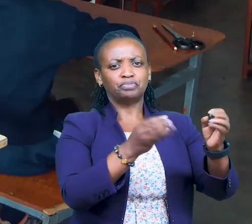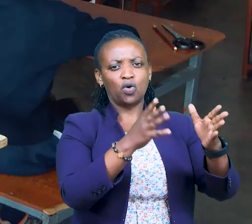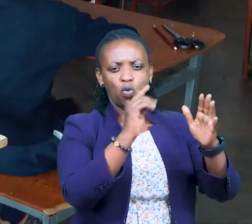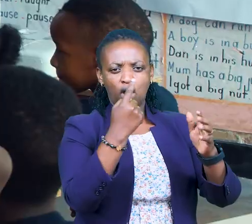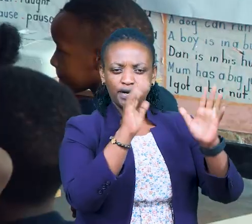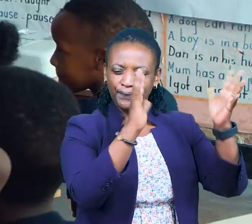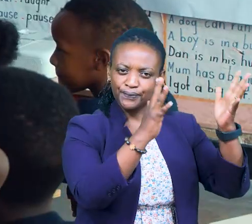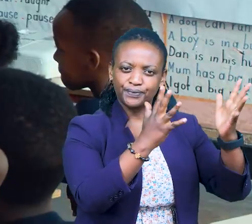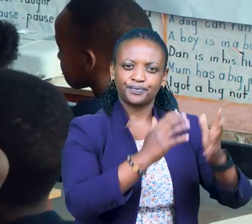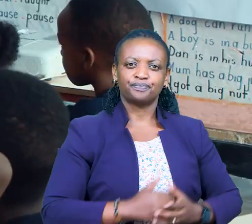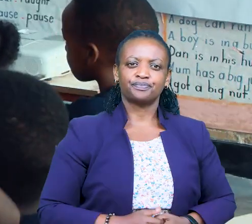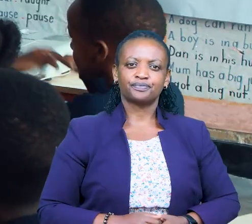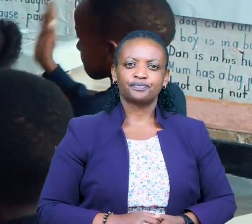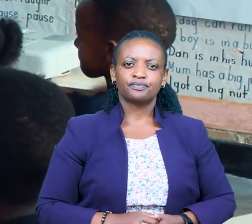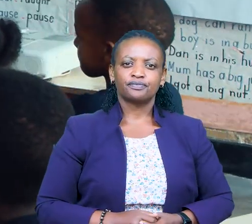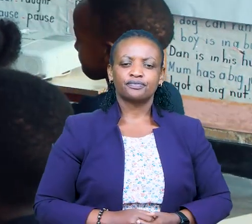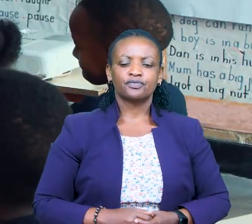Give her factor 1.